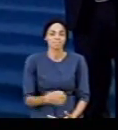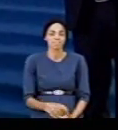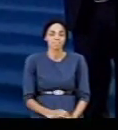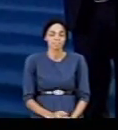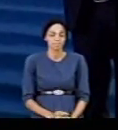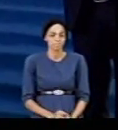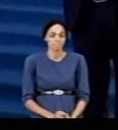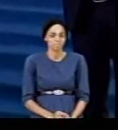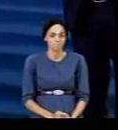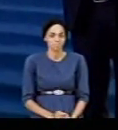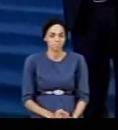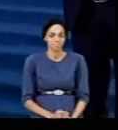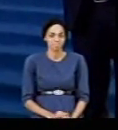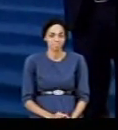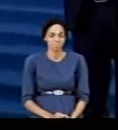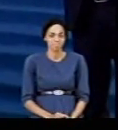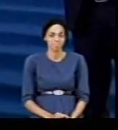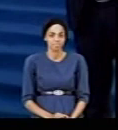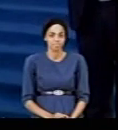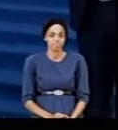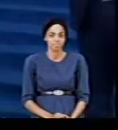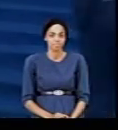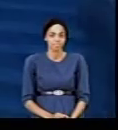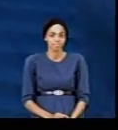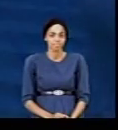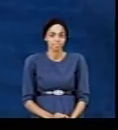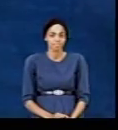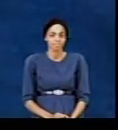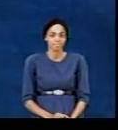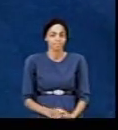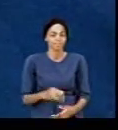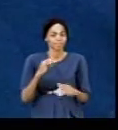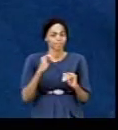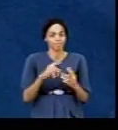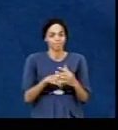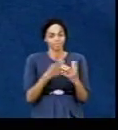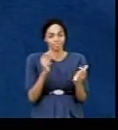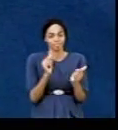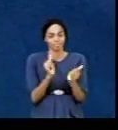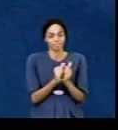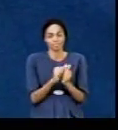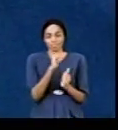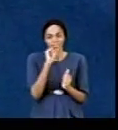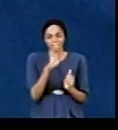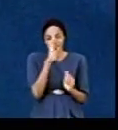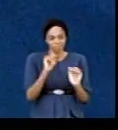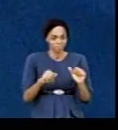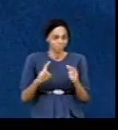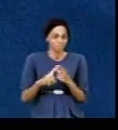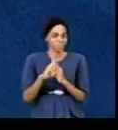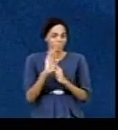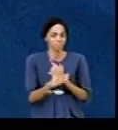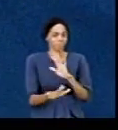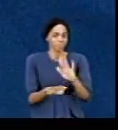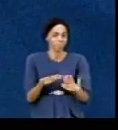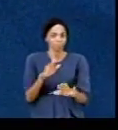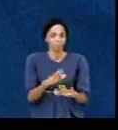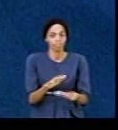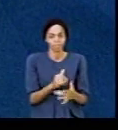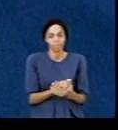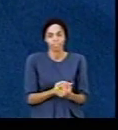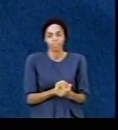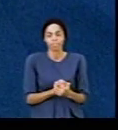disability. She started with inability to walk, which was progressive, couldn't walk